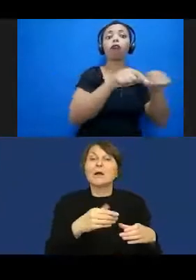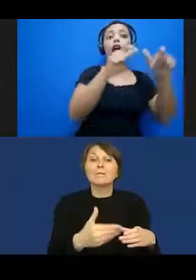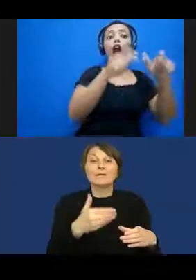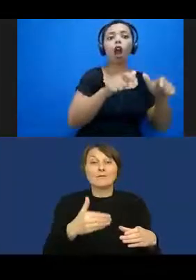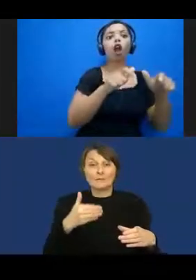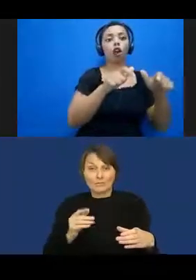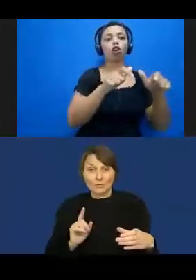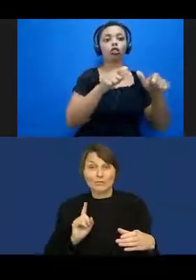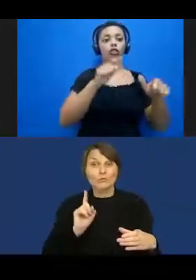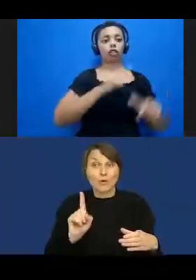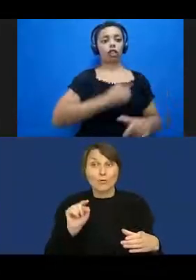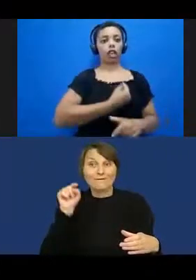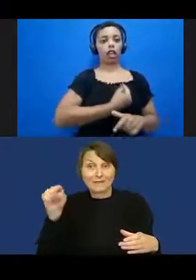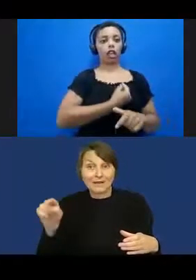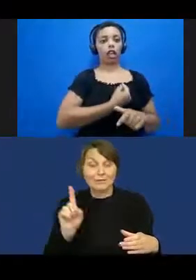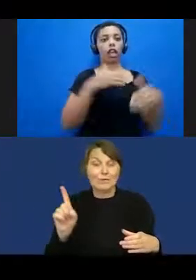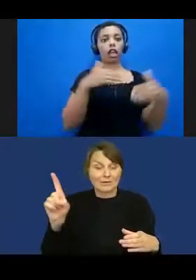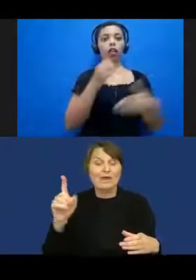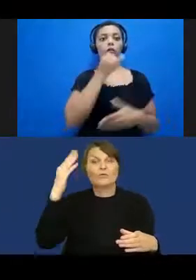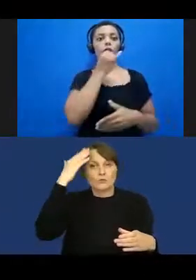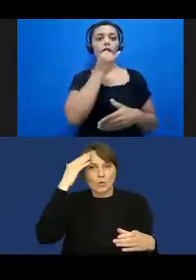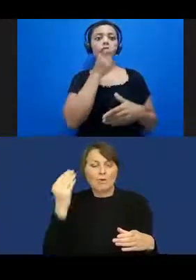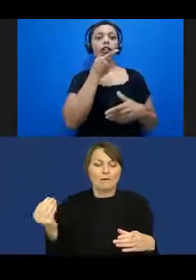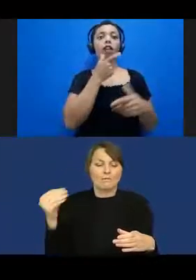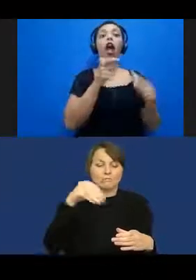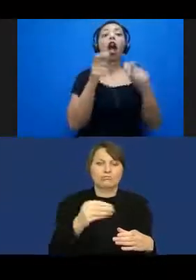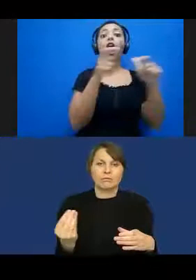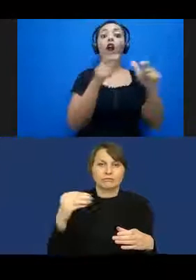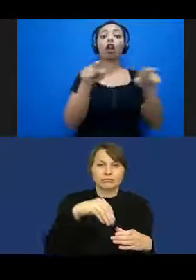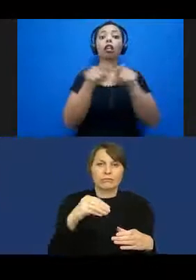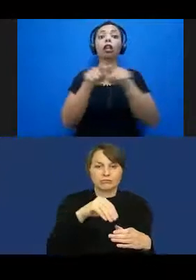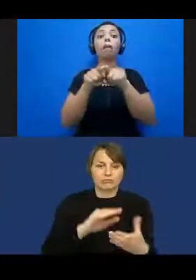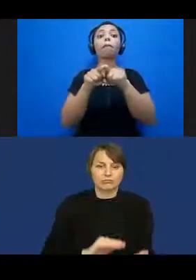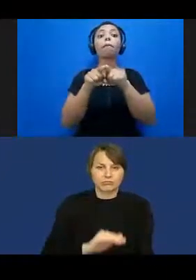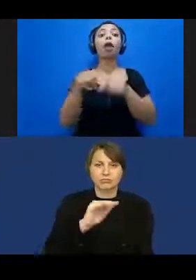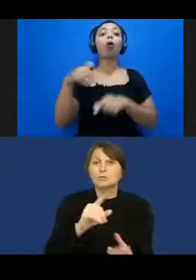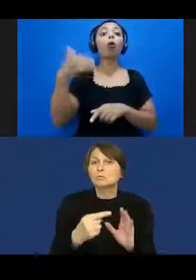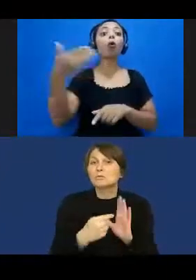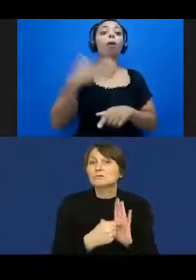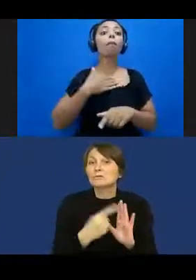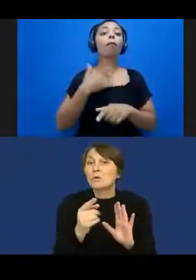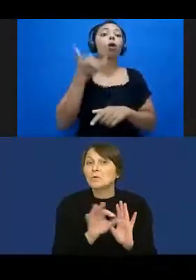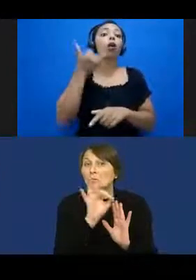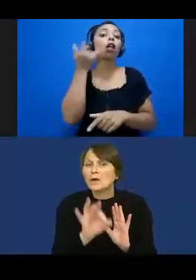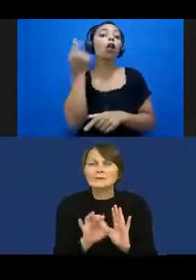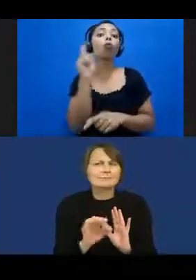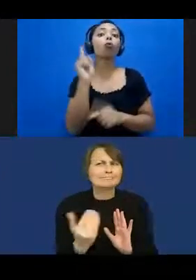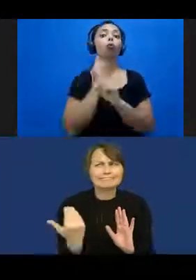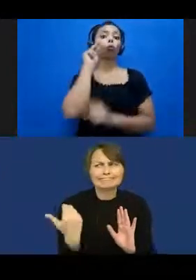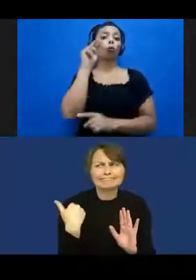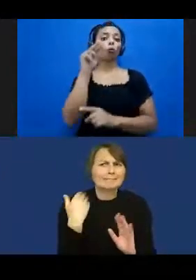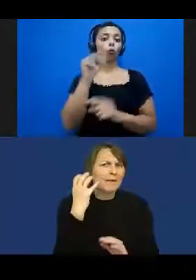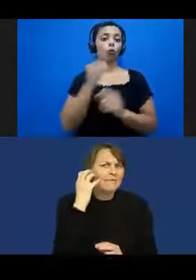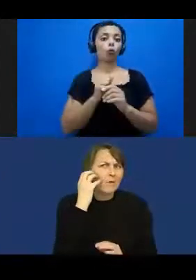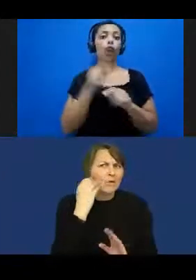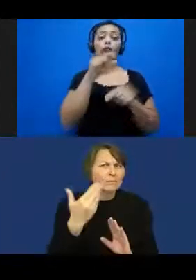might say, where and when was my cell phone last detected? And the system could look through its